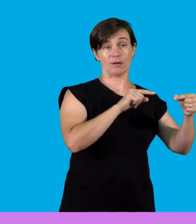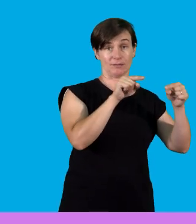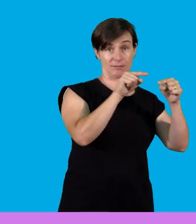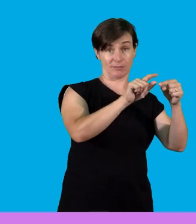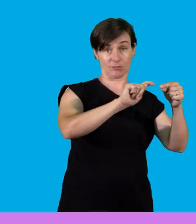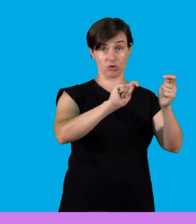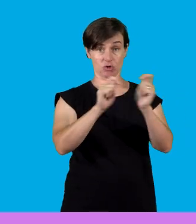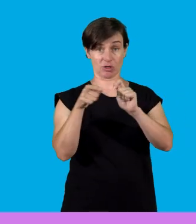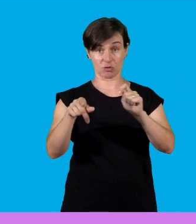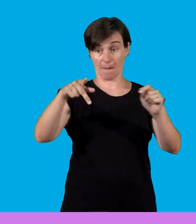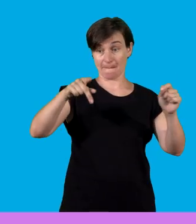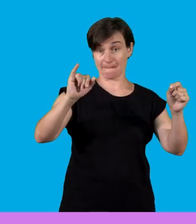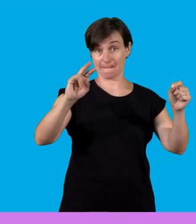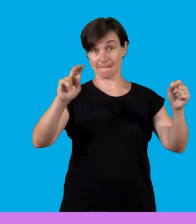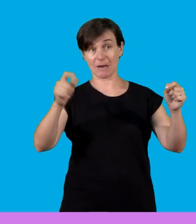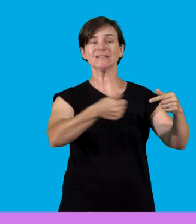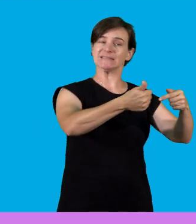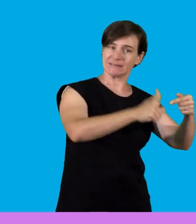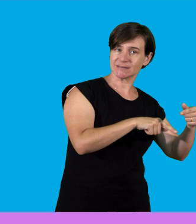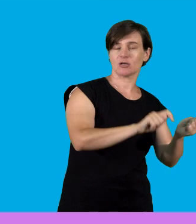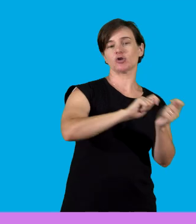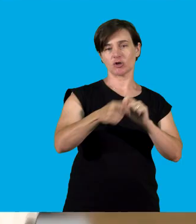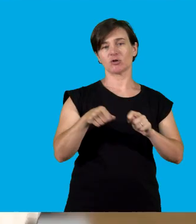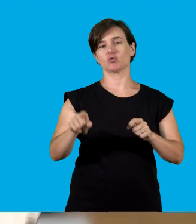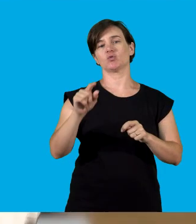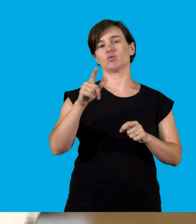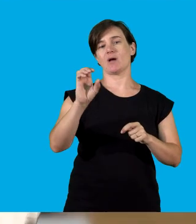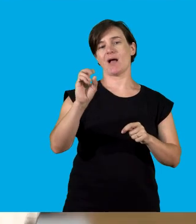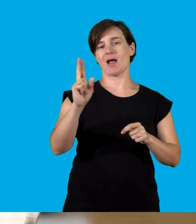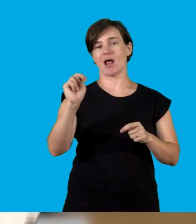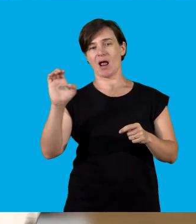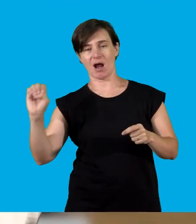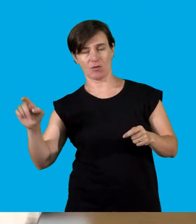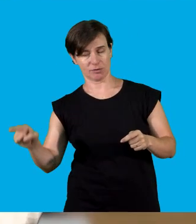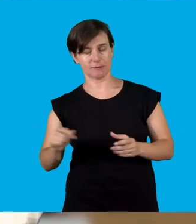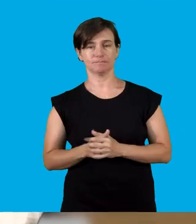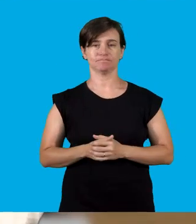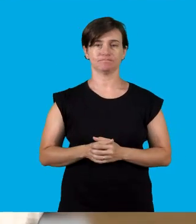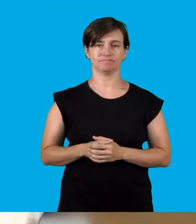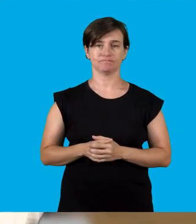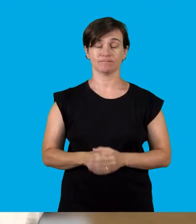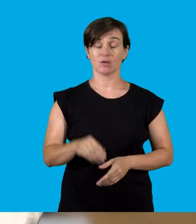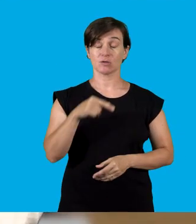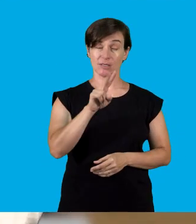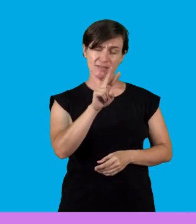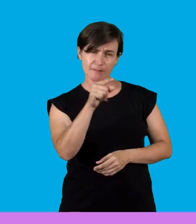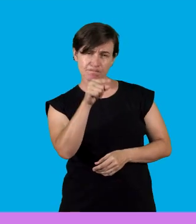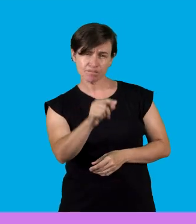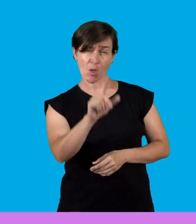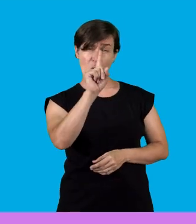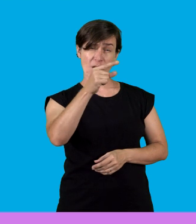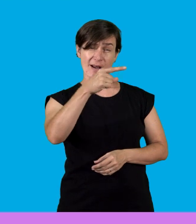to pints and also to fluid ounce. When we look at the conversion factors, we'll see that 1 gallon